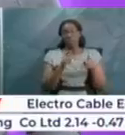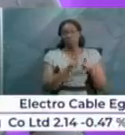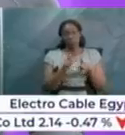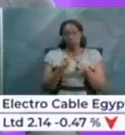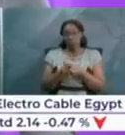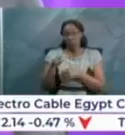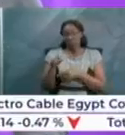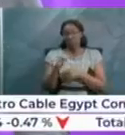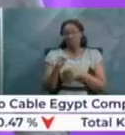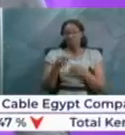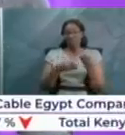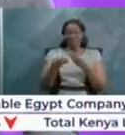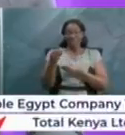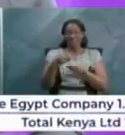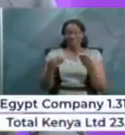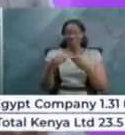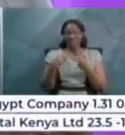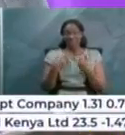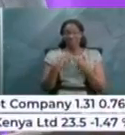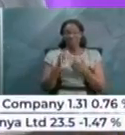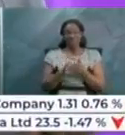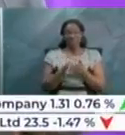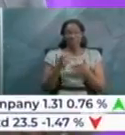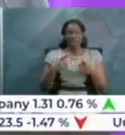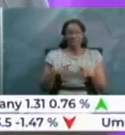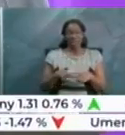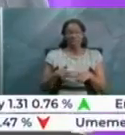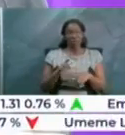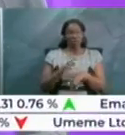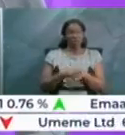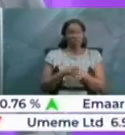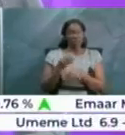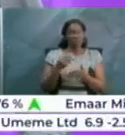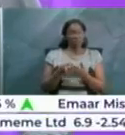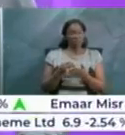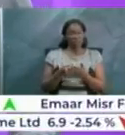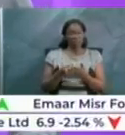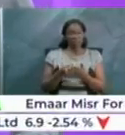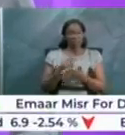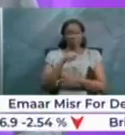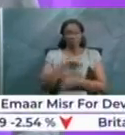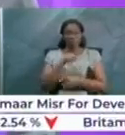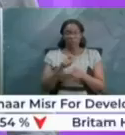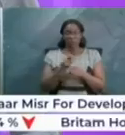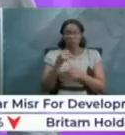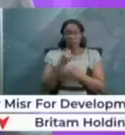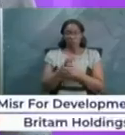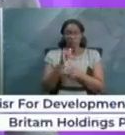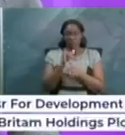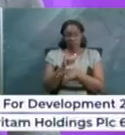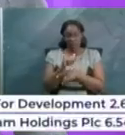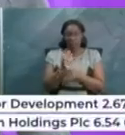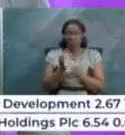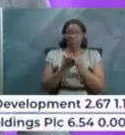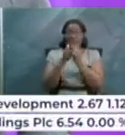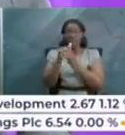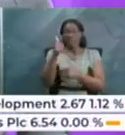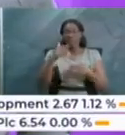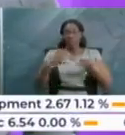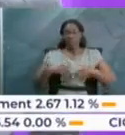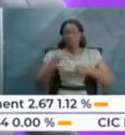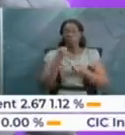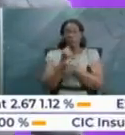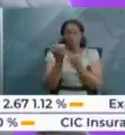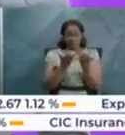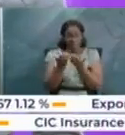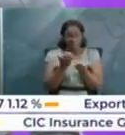been able to make some sales that has allowed him to just gain a living. Yeah. And that's what we're doing with SOKO. We're also helping other people do